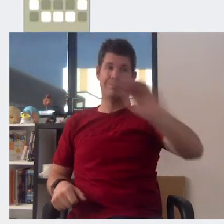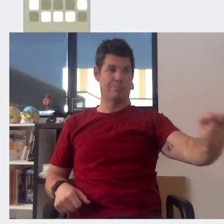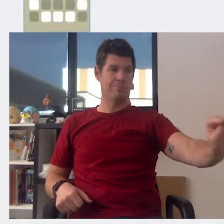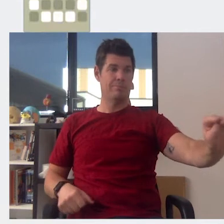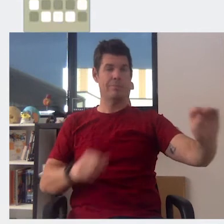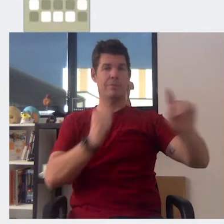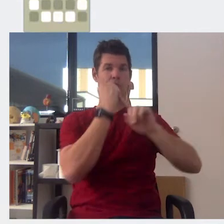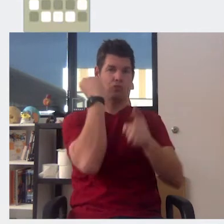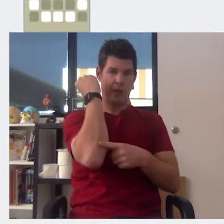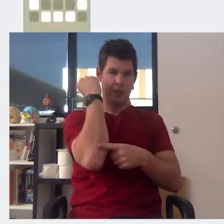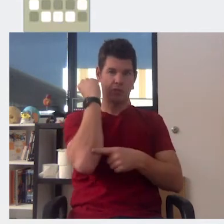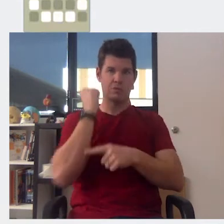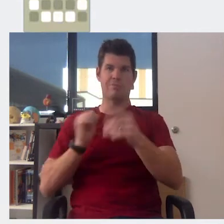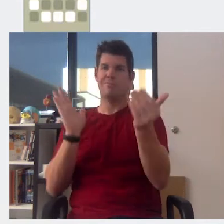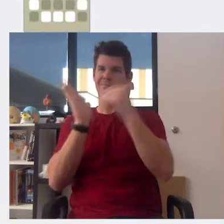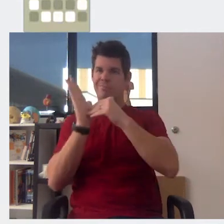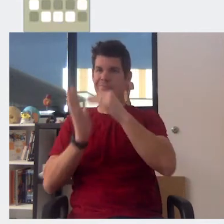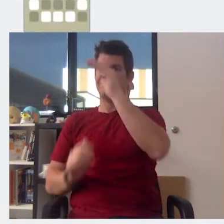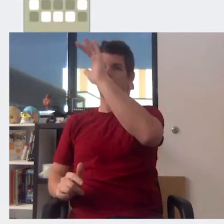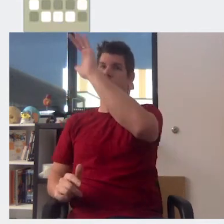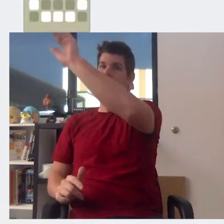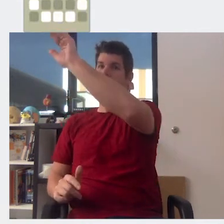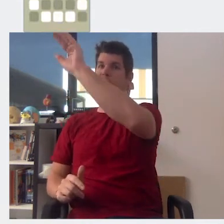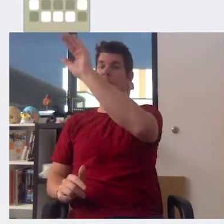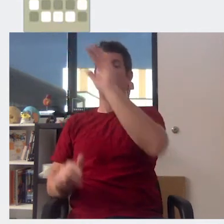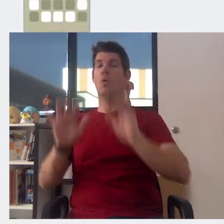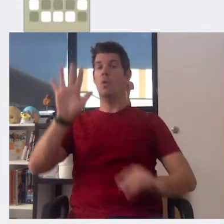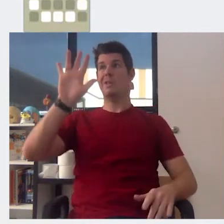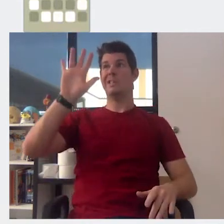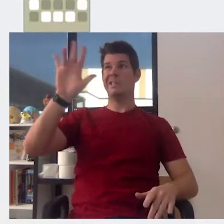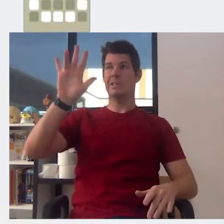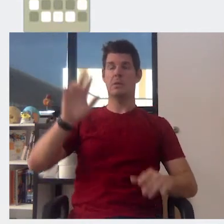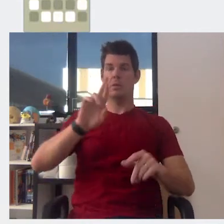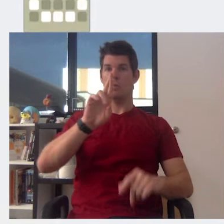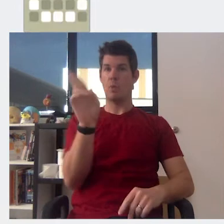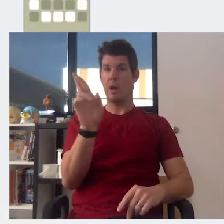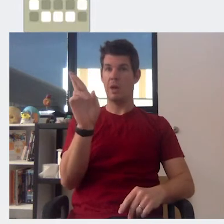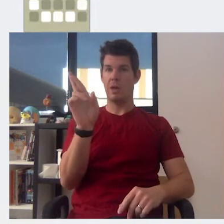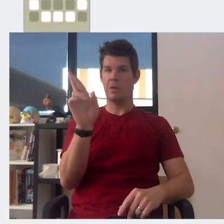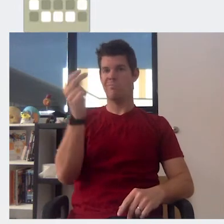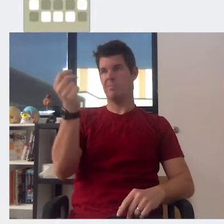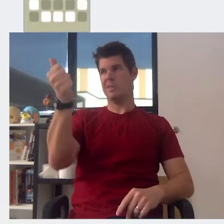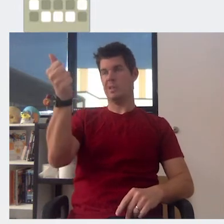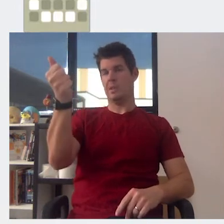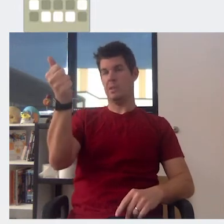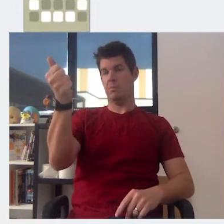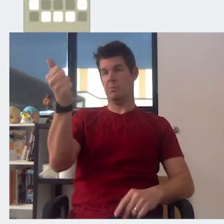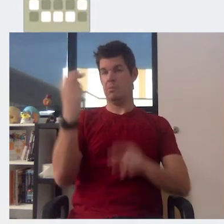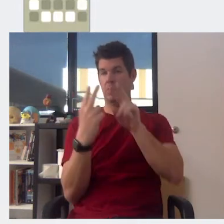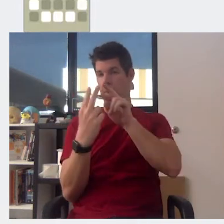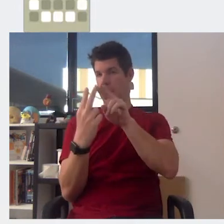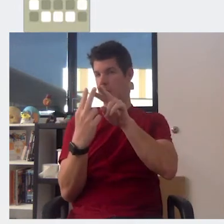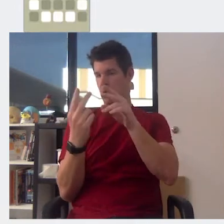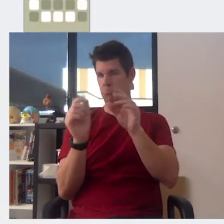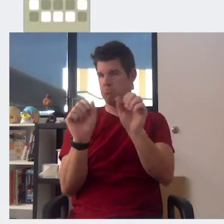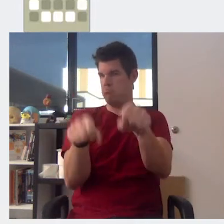can, or I can right click, and then one of the options down here is delete block. So if you